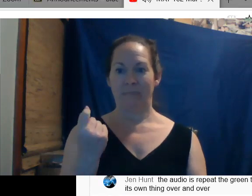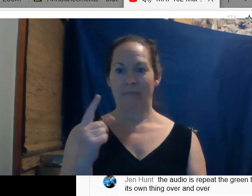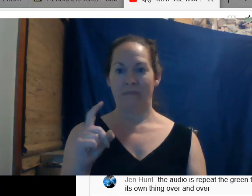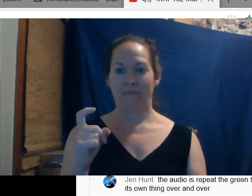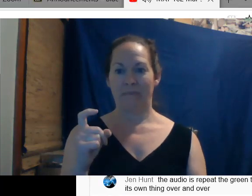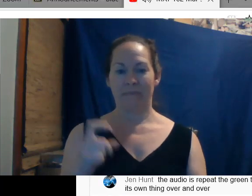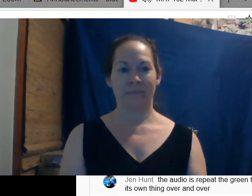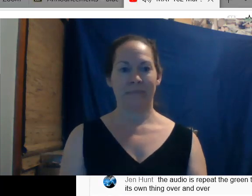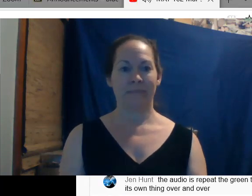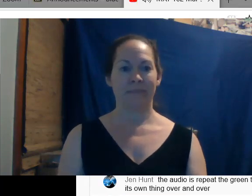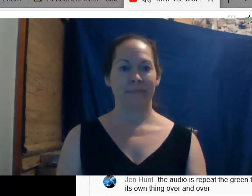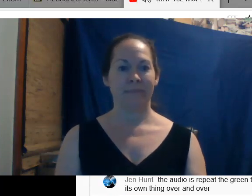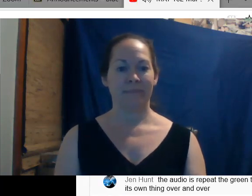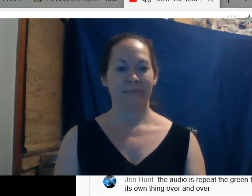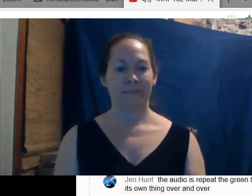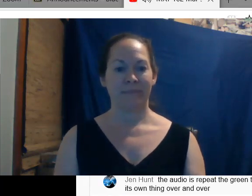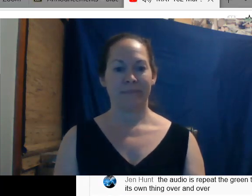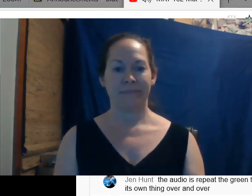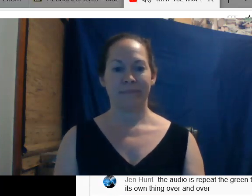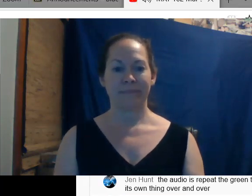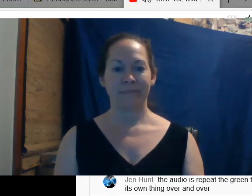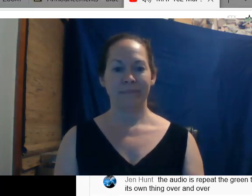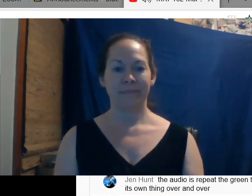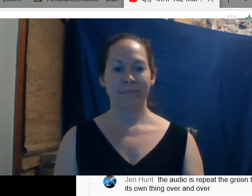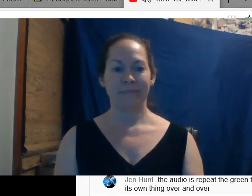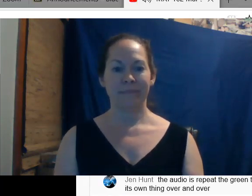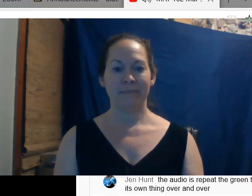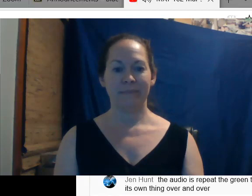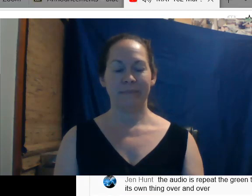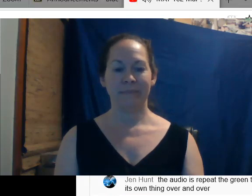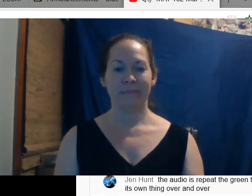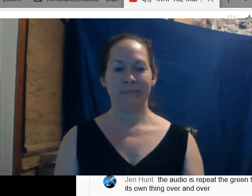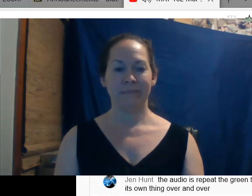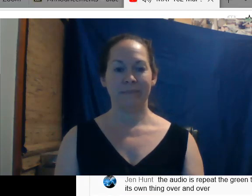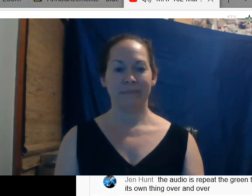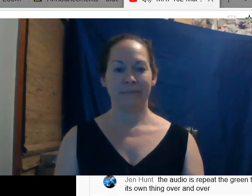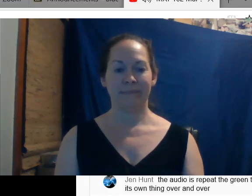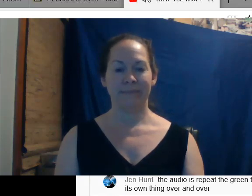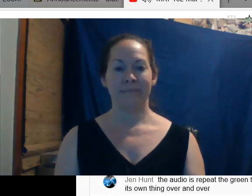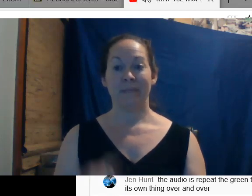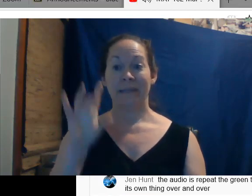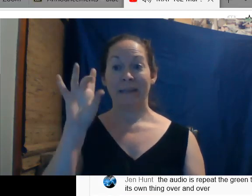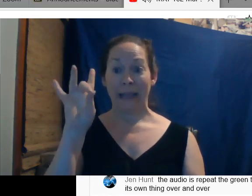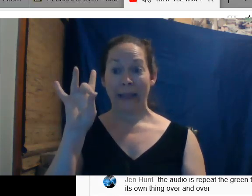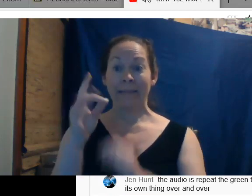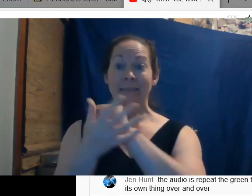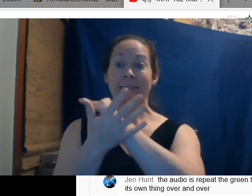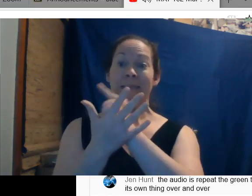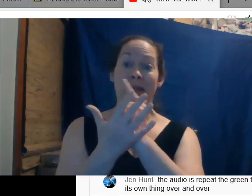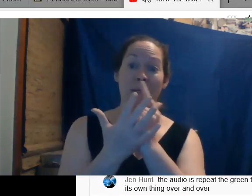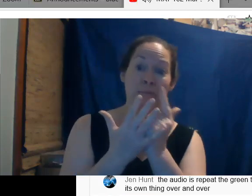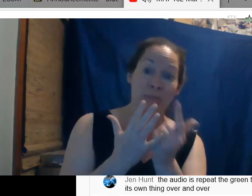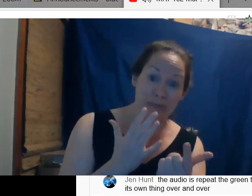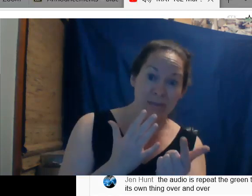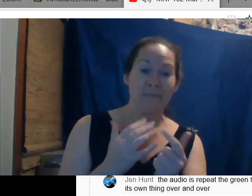and repeat. This is a repetitive process. As these 8 steps go over, you look at the leading terms, you divide the leading terms, you write